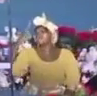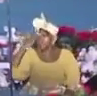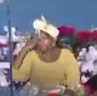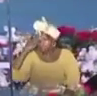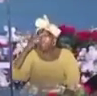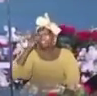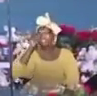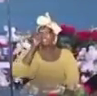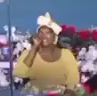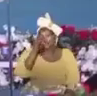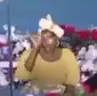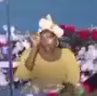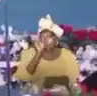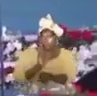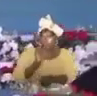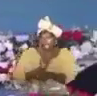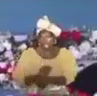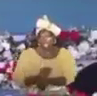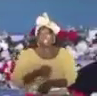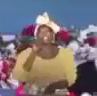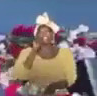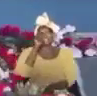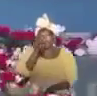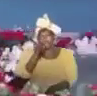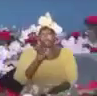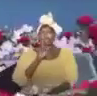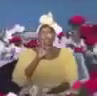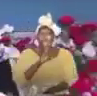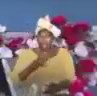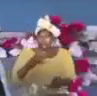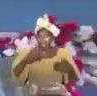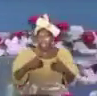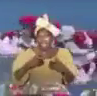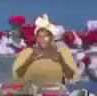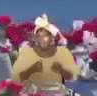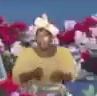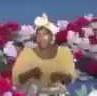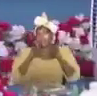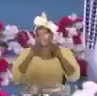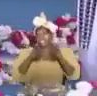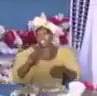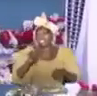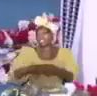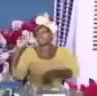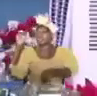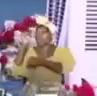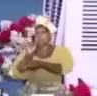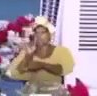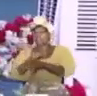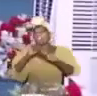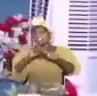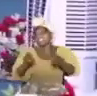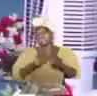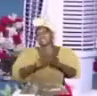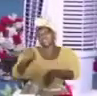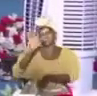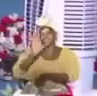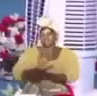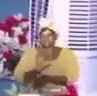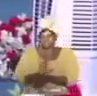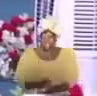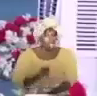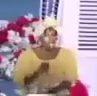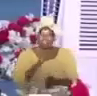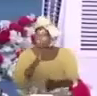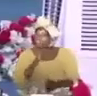the things of God for a long time. You perhaps may have had an opportunity to serve in various capacities in church. That does not equal